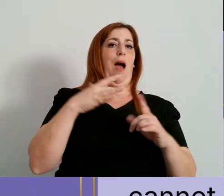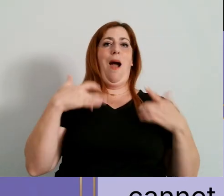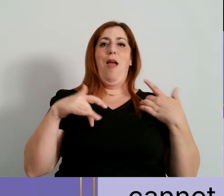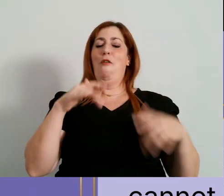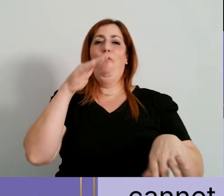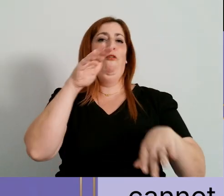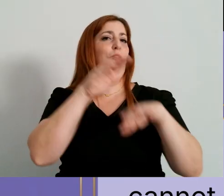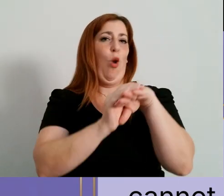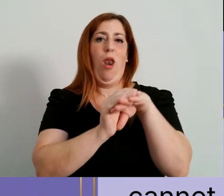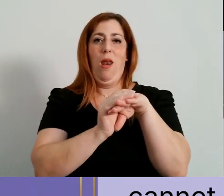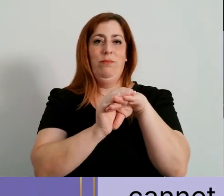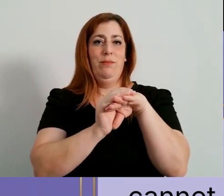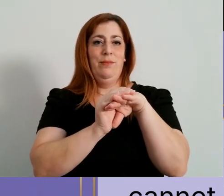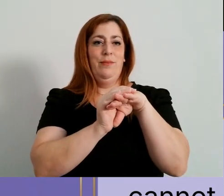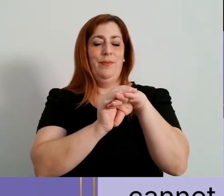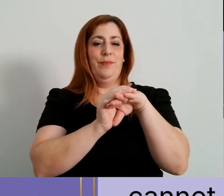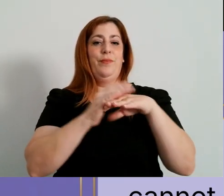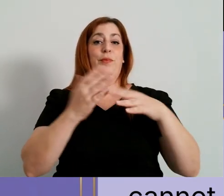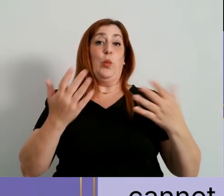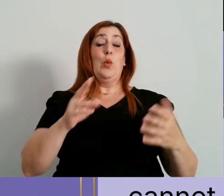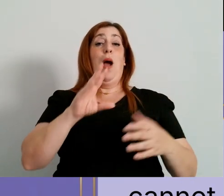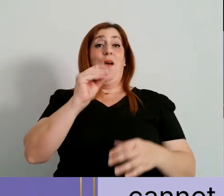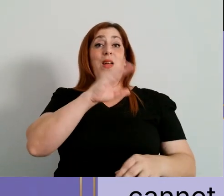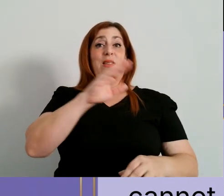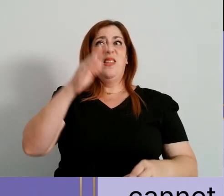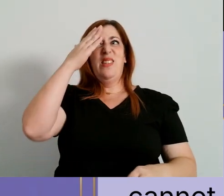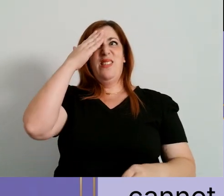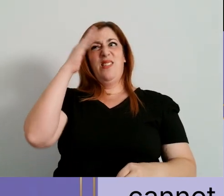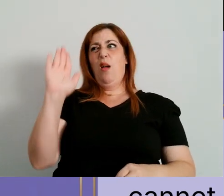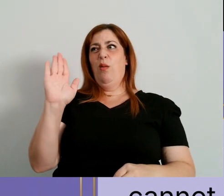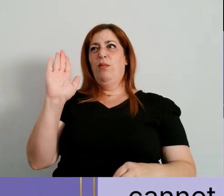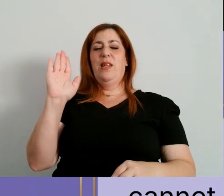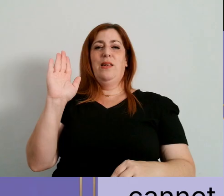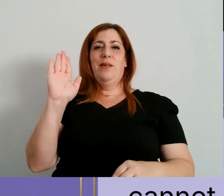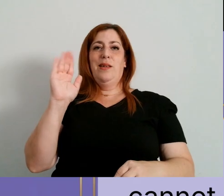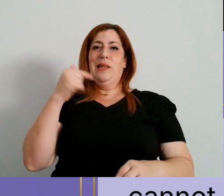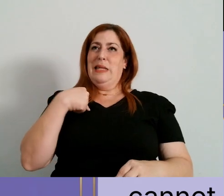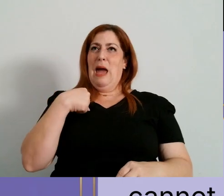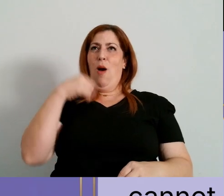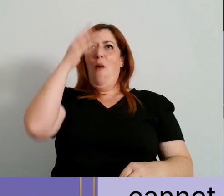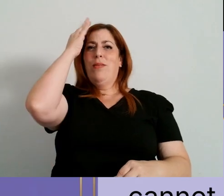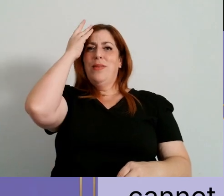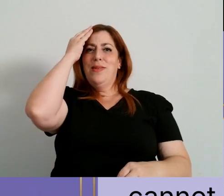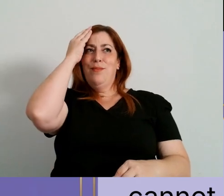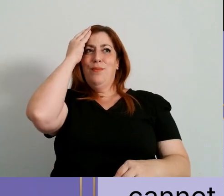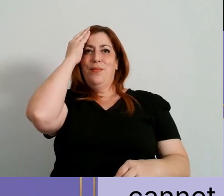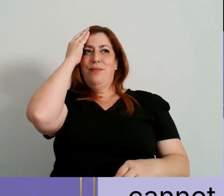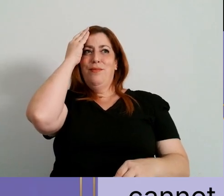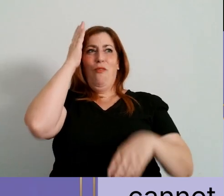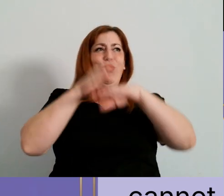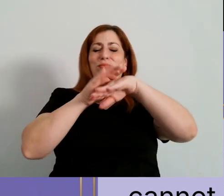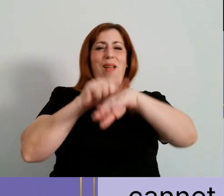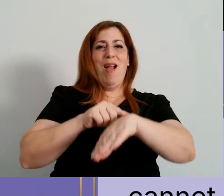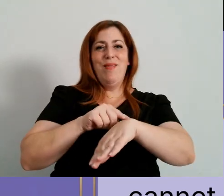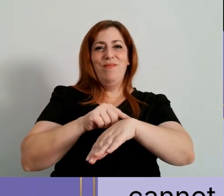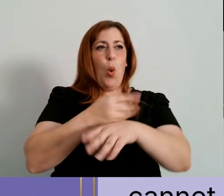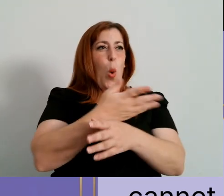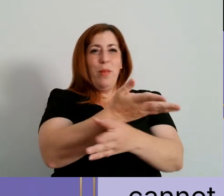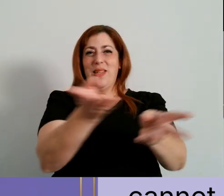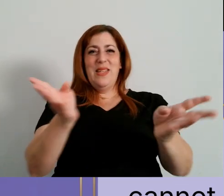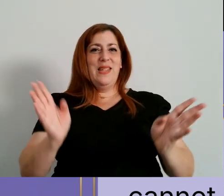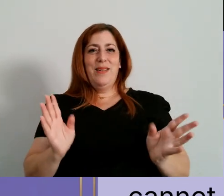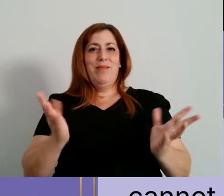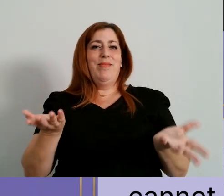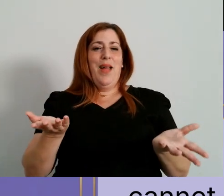lives. And I think this is sometimes forgotten about. If we see a person, an autistic person at work, we think,